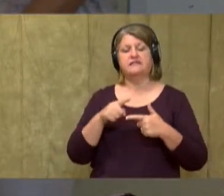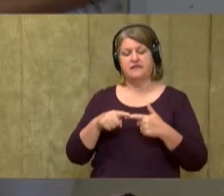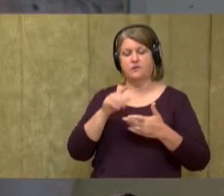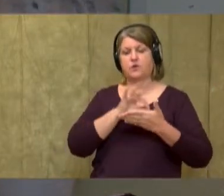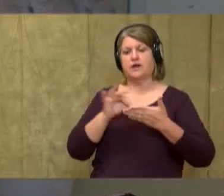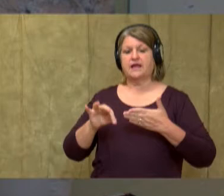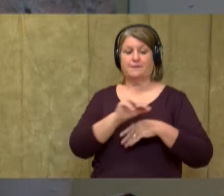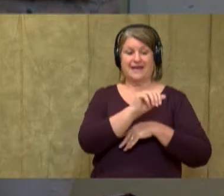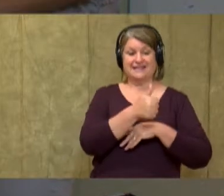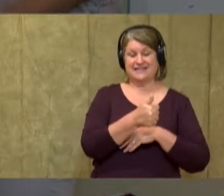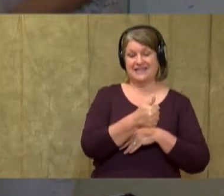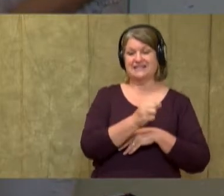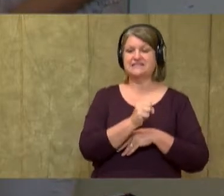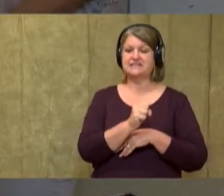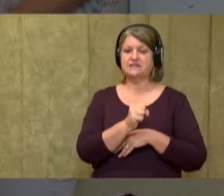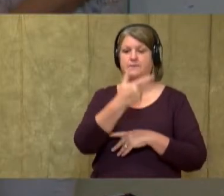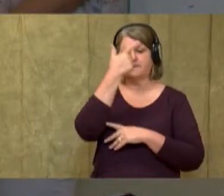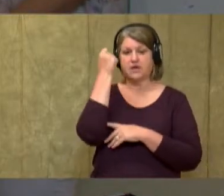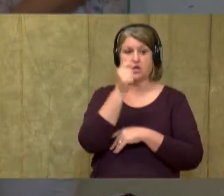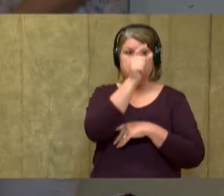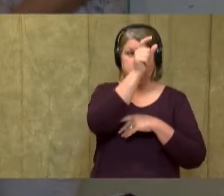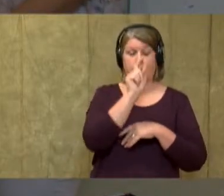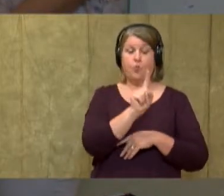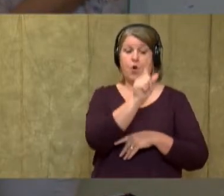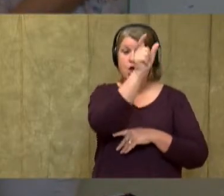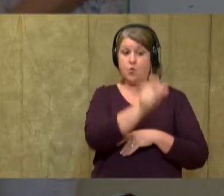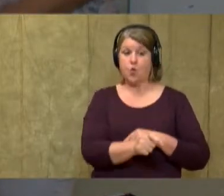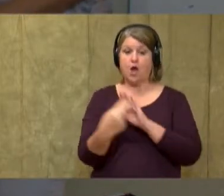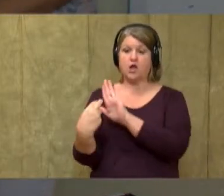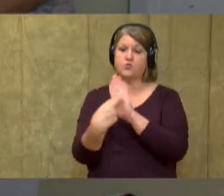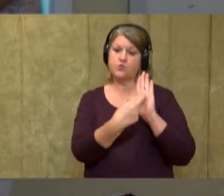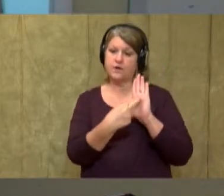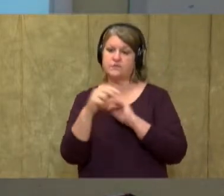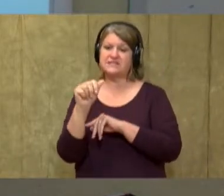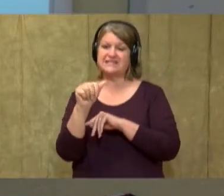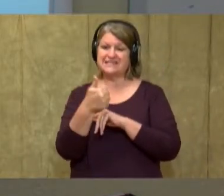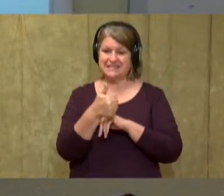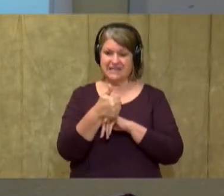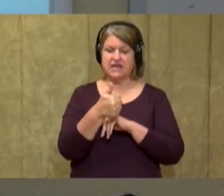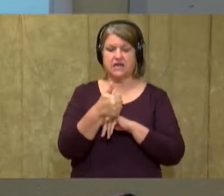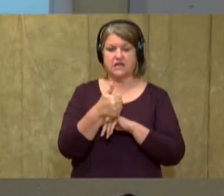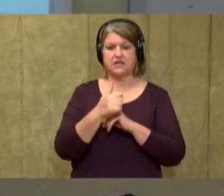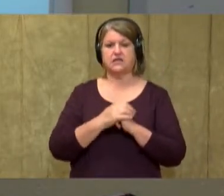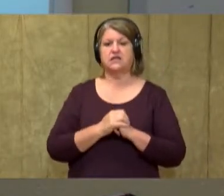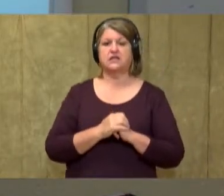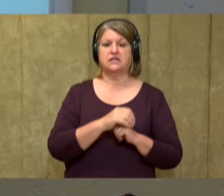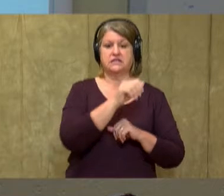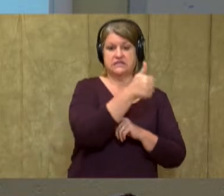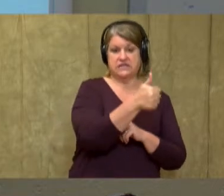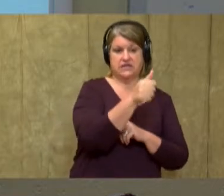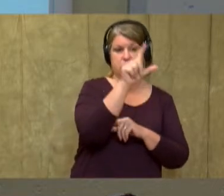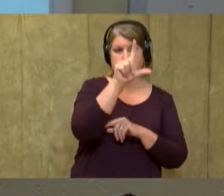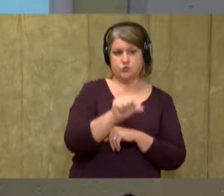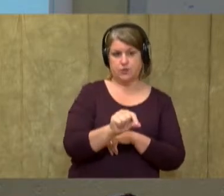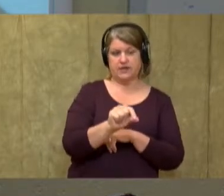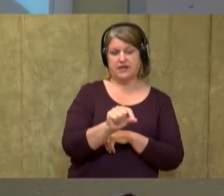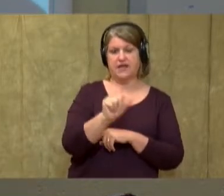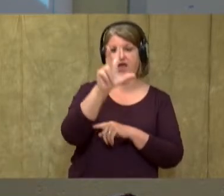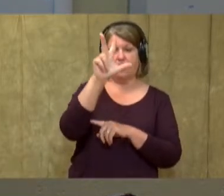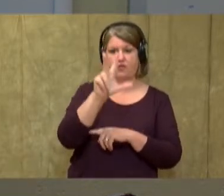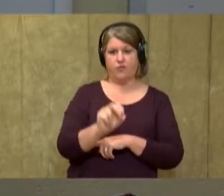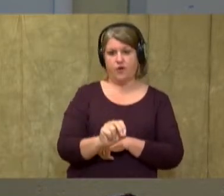tens because a rod stands for 10. All right? 10,